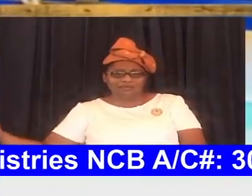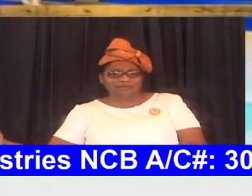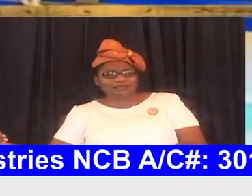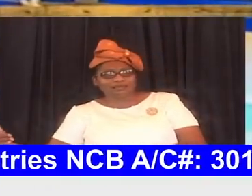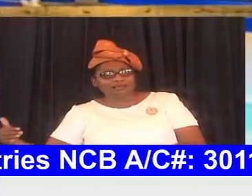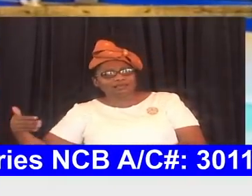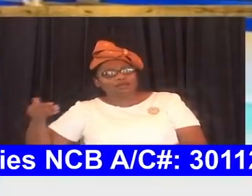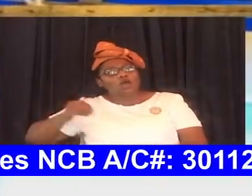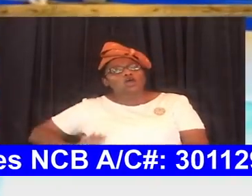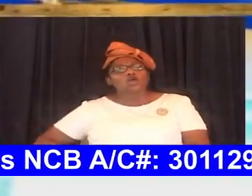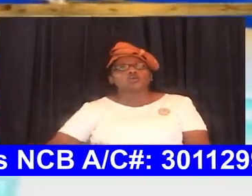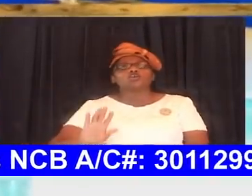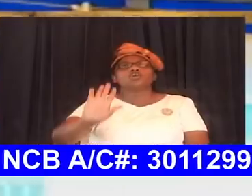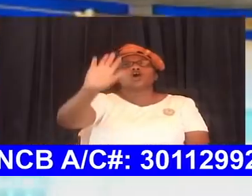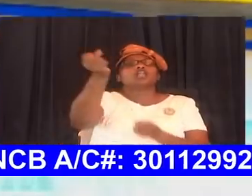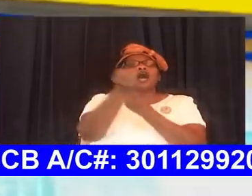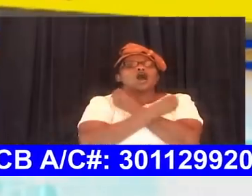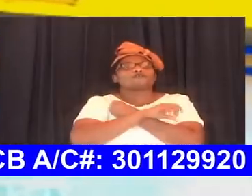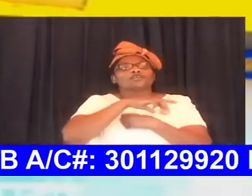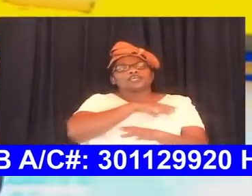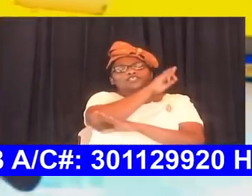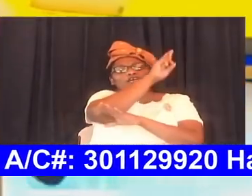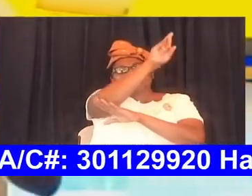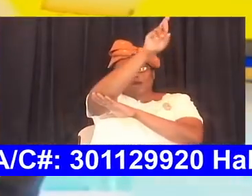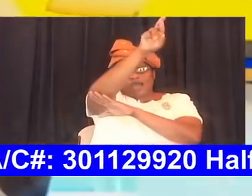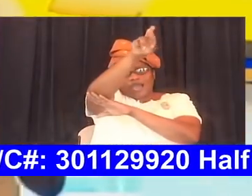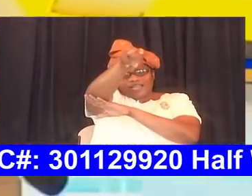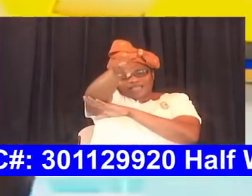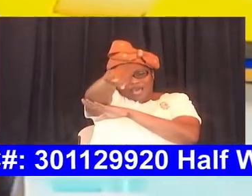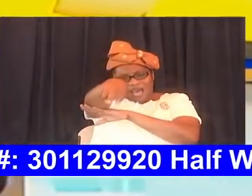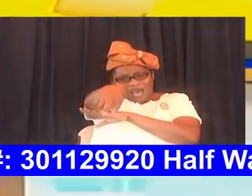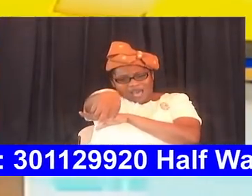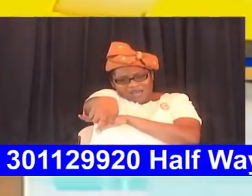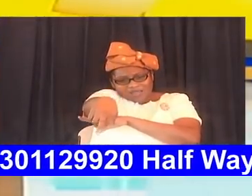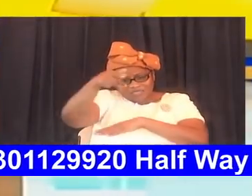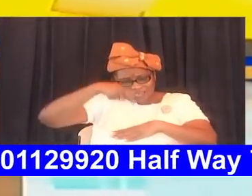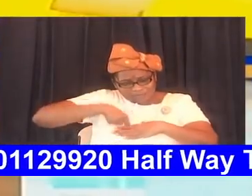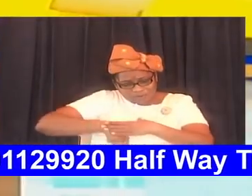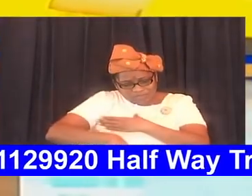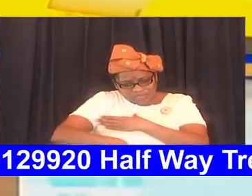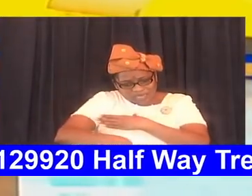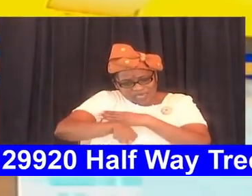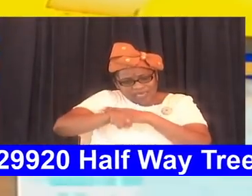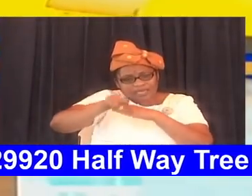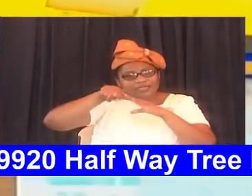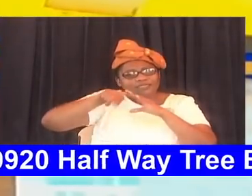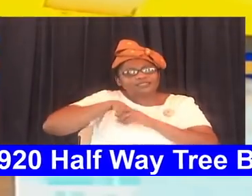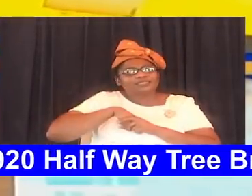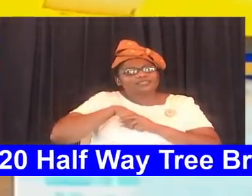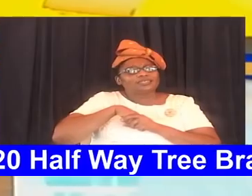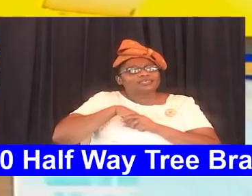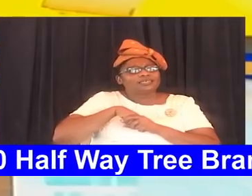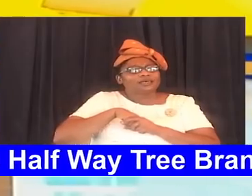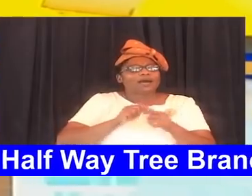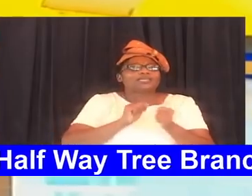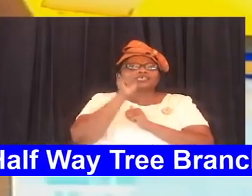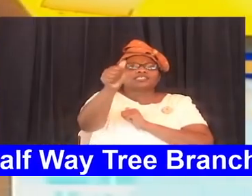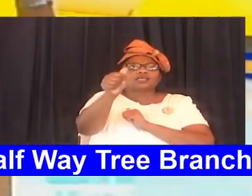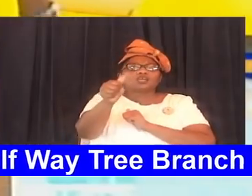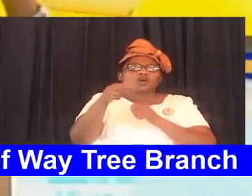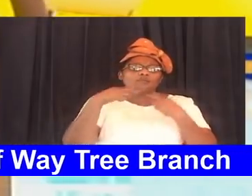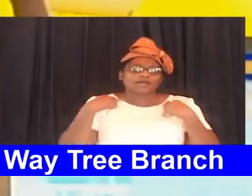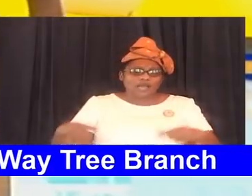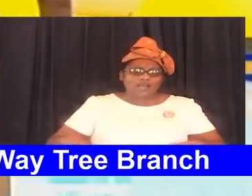Hallelujah. Presence of the living God. Your love reaches way down deep within. Jesus.